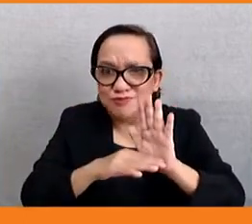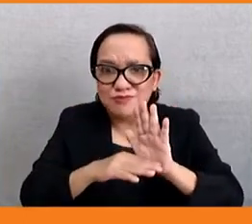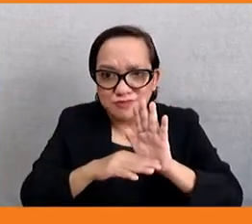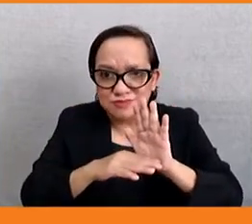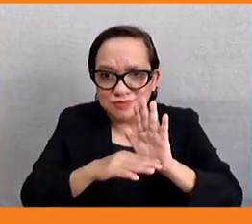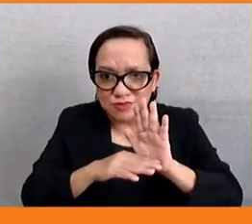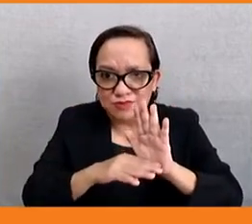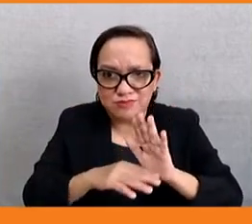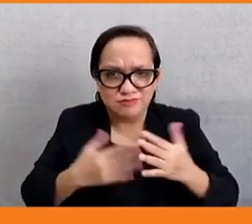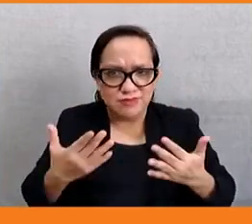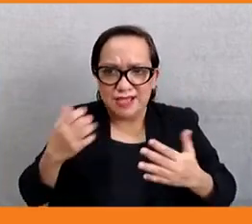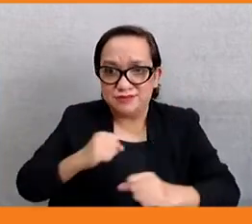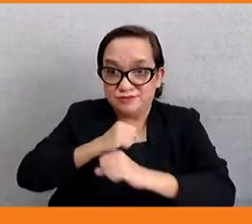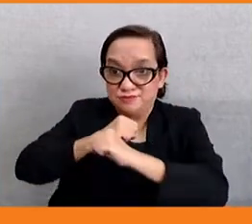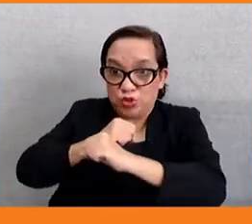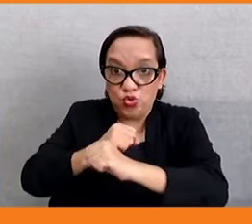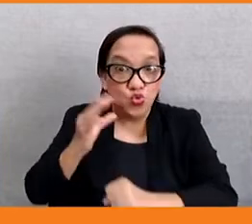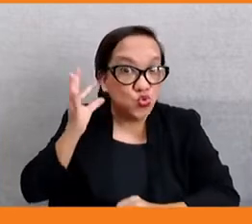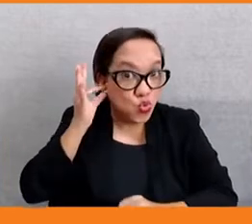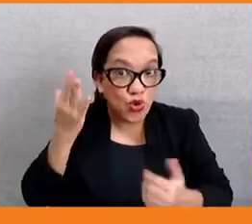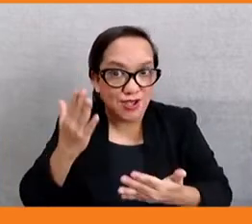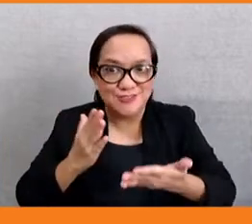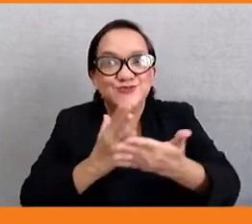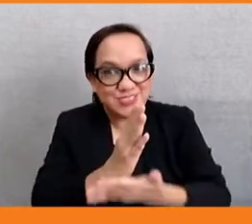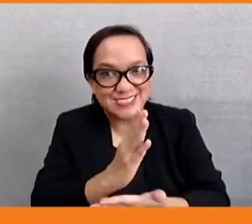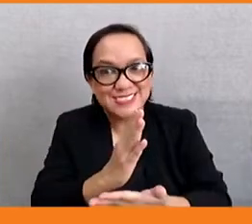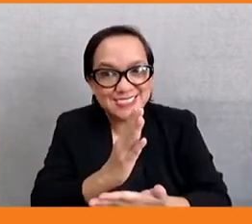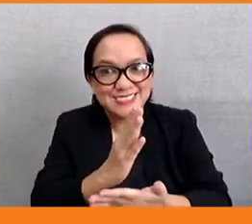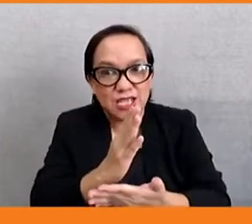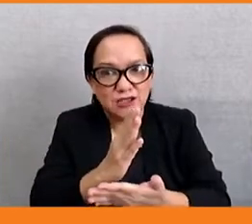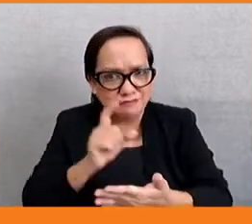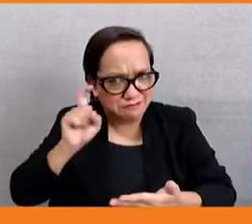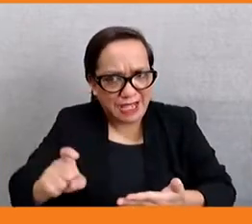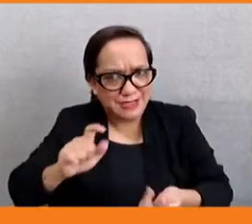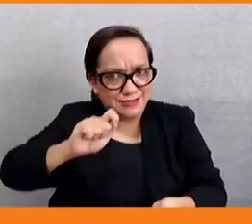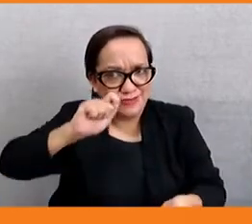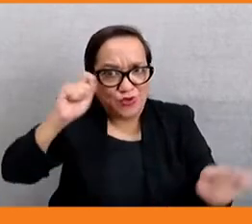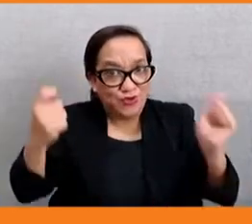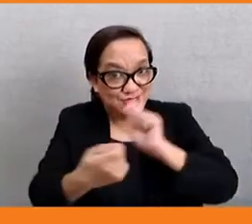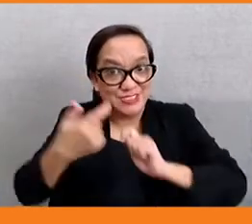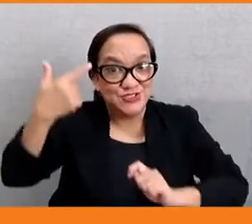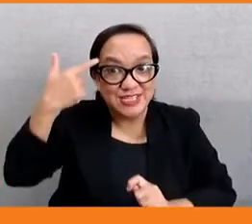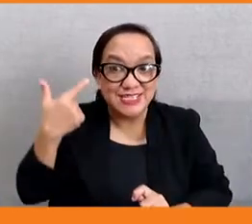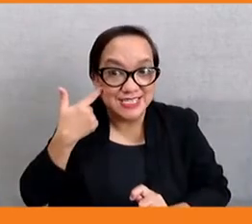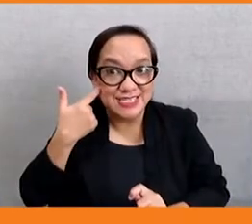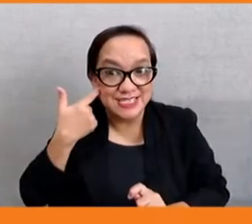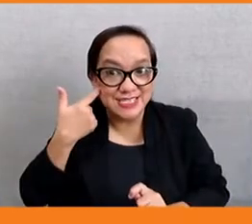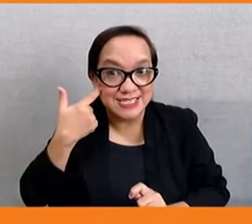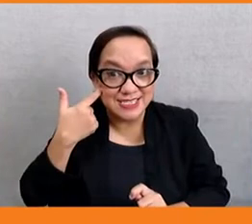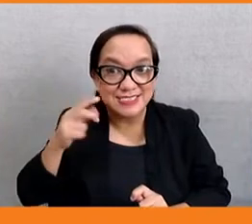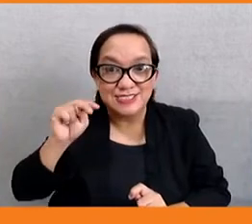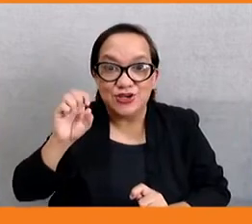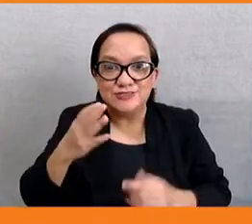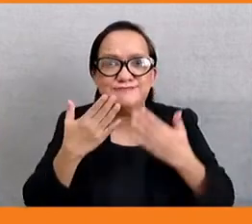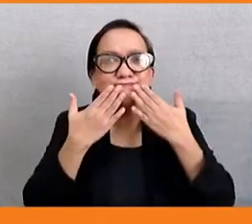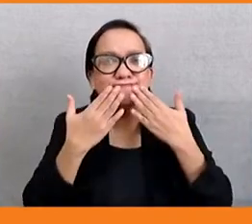changing gendered social norms. Thank you. Thank you, President Masa, and thank you, Chad, for the question.